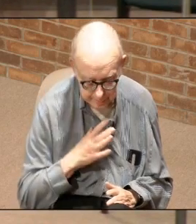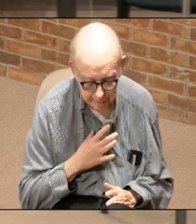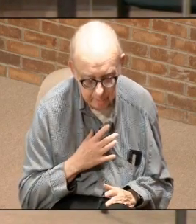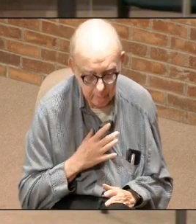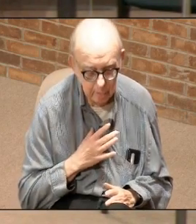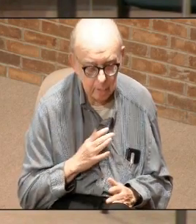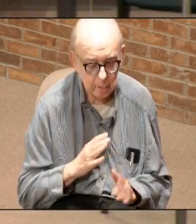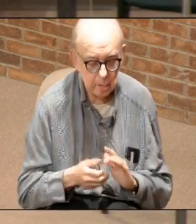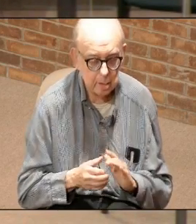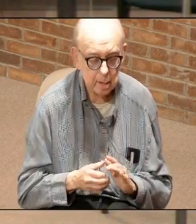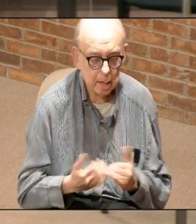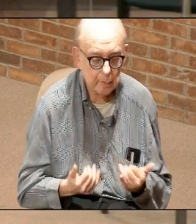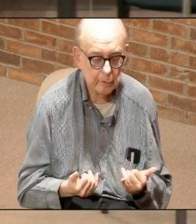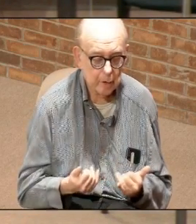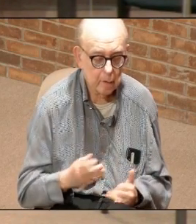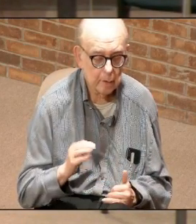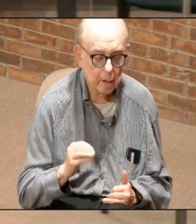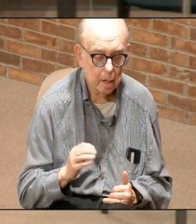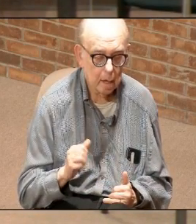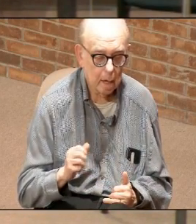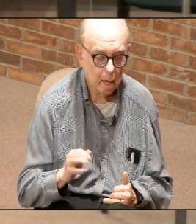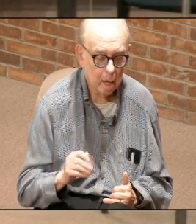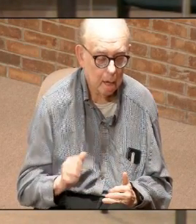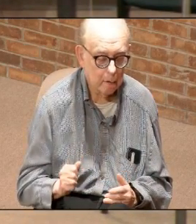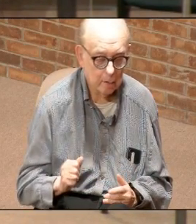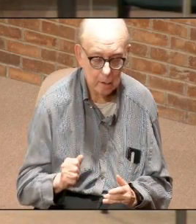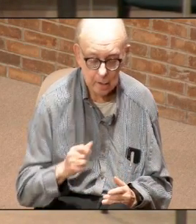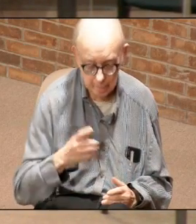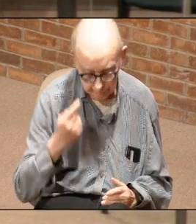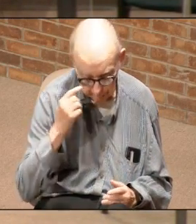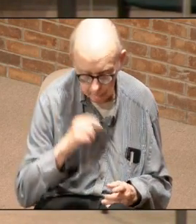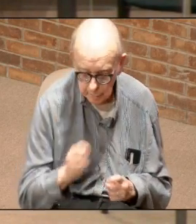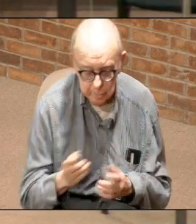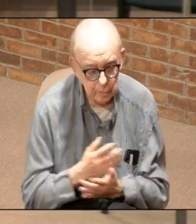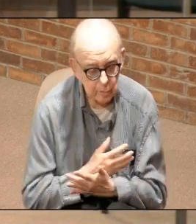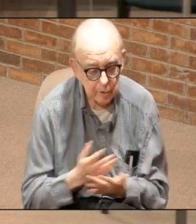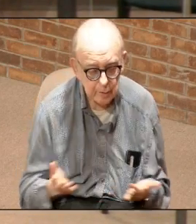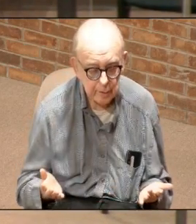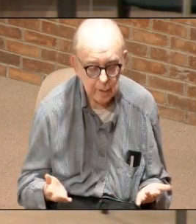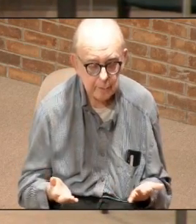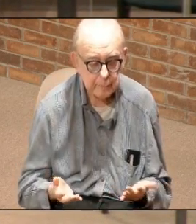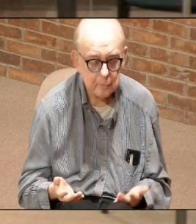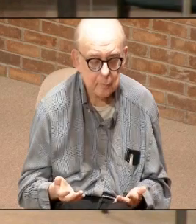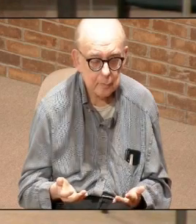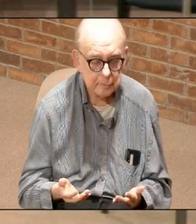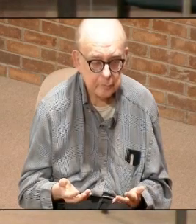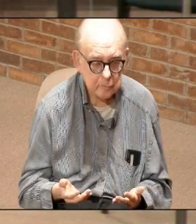become the mafia. They control it all.